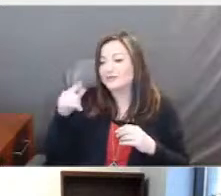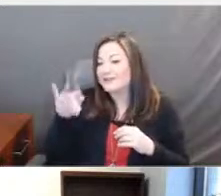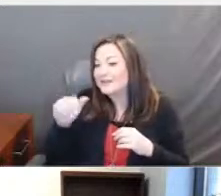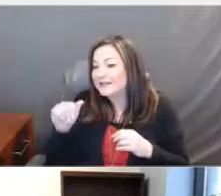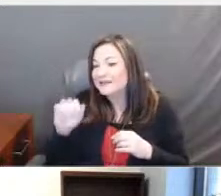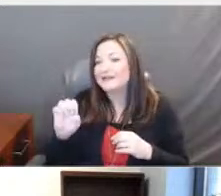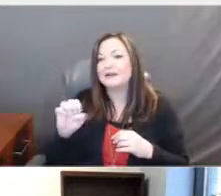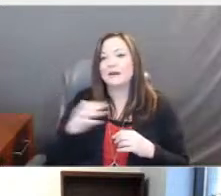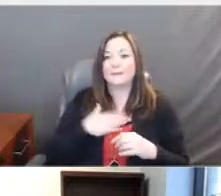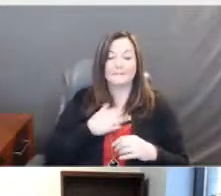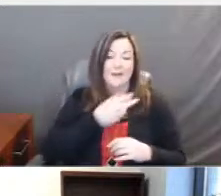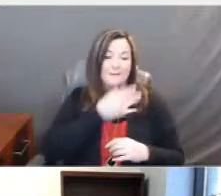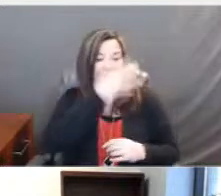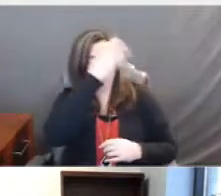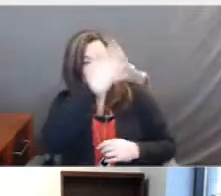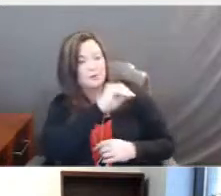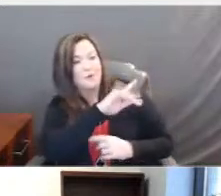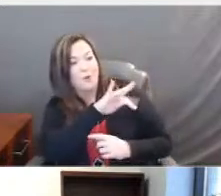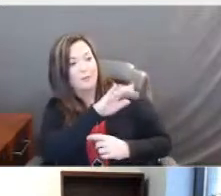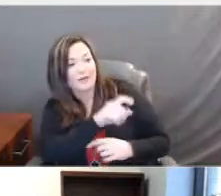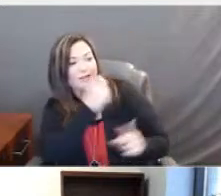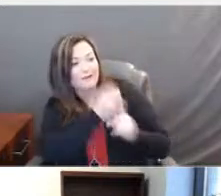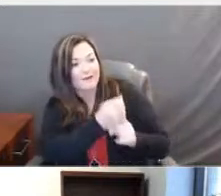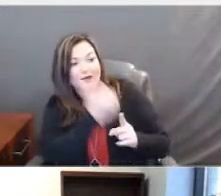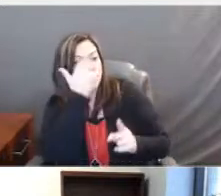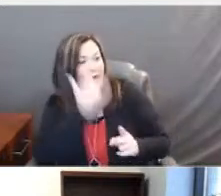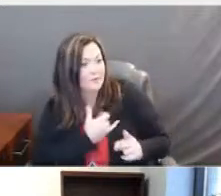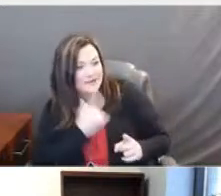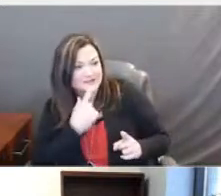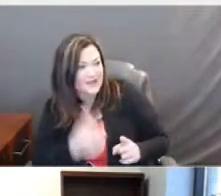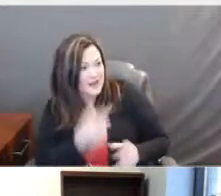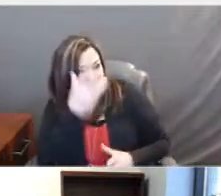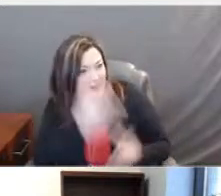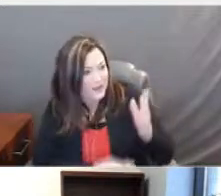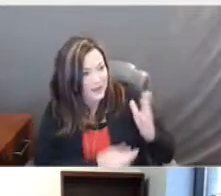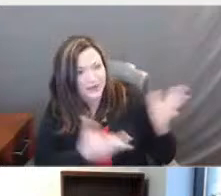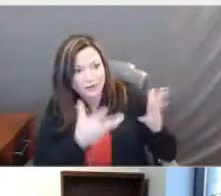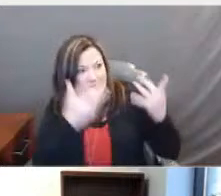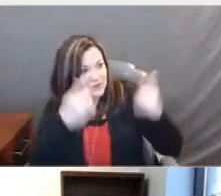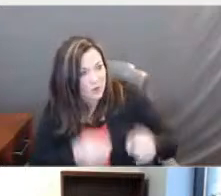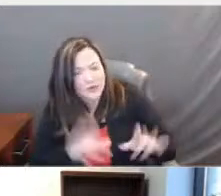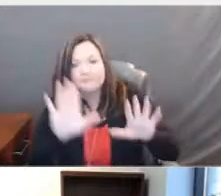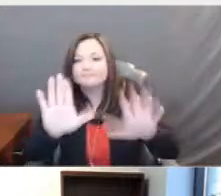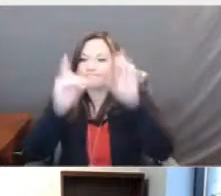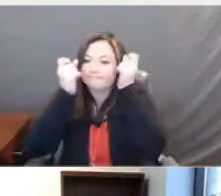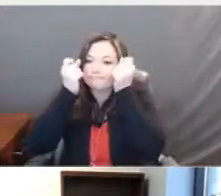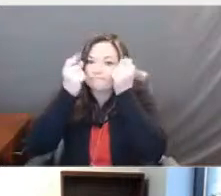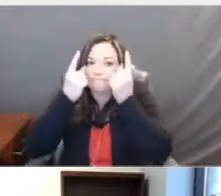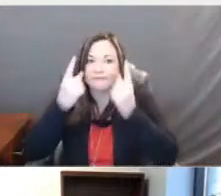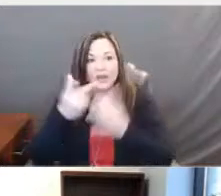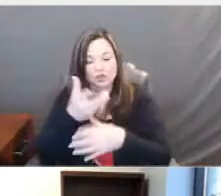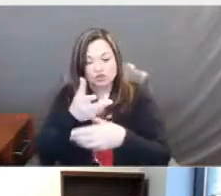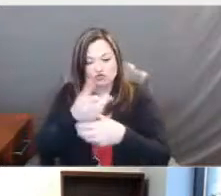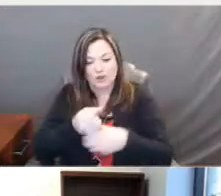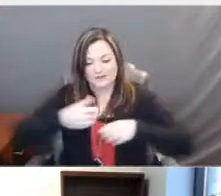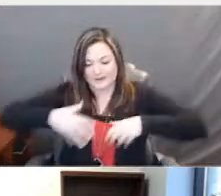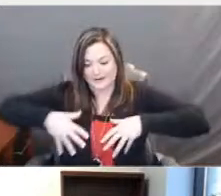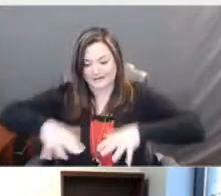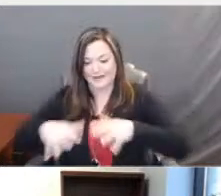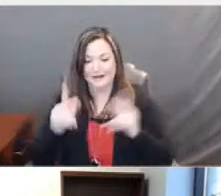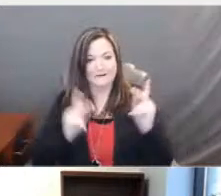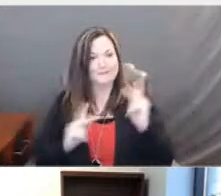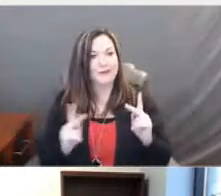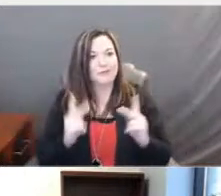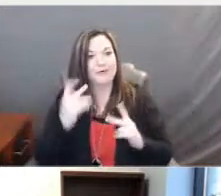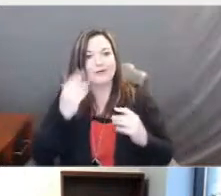my folks from Mobile called me when Hank Aaron passed and said, what's going on? So I understand the trust and anxiety that people may have as